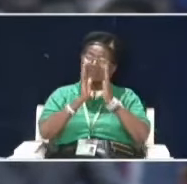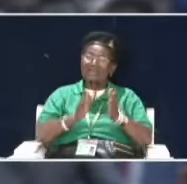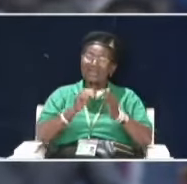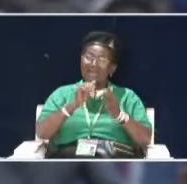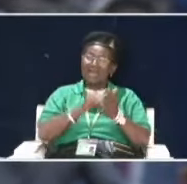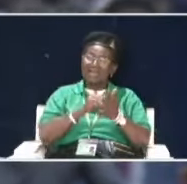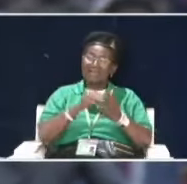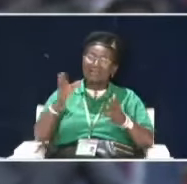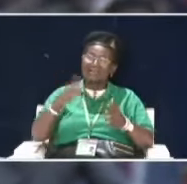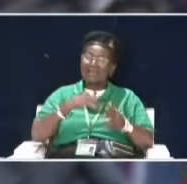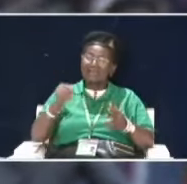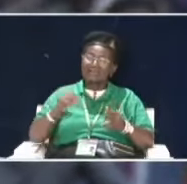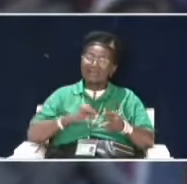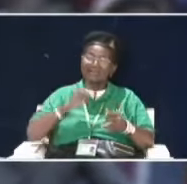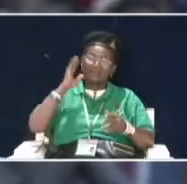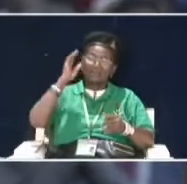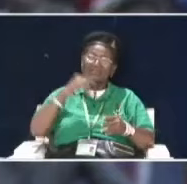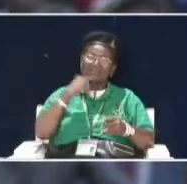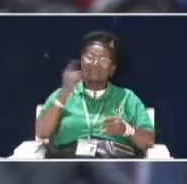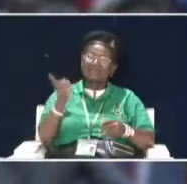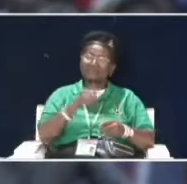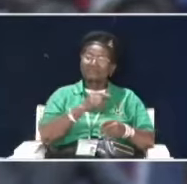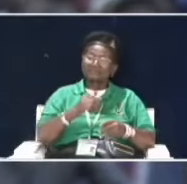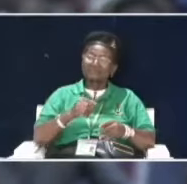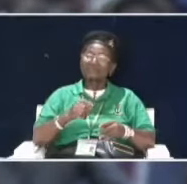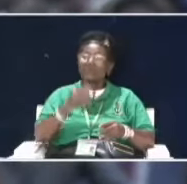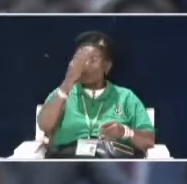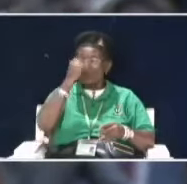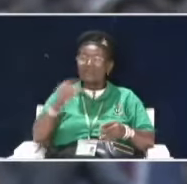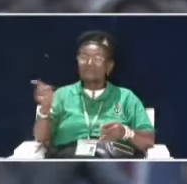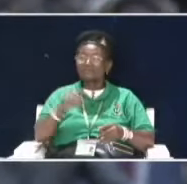And I will tell you why you have to pray it more seriously.